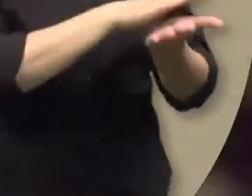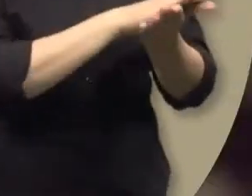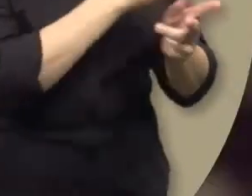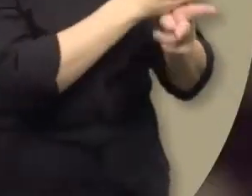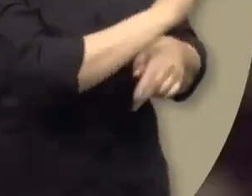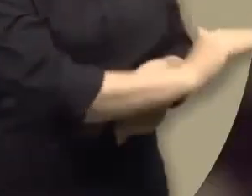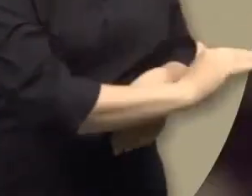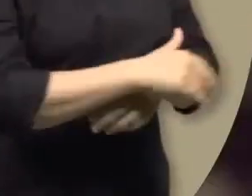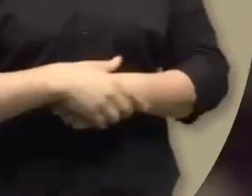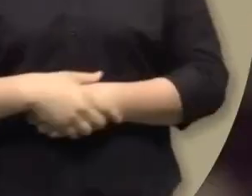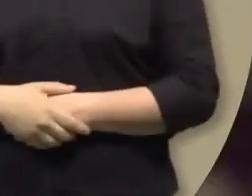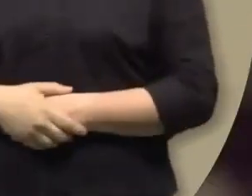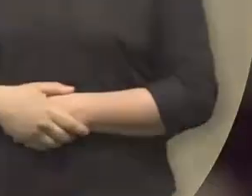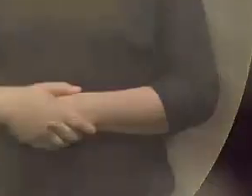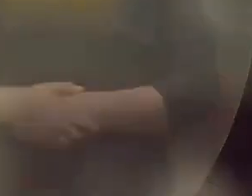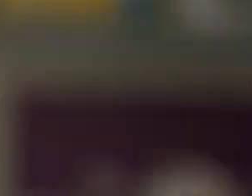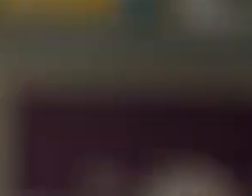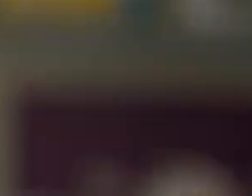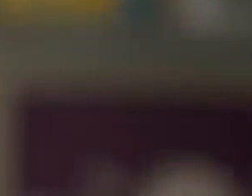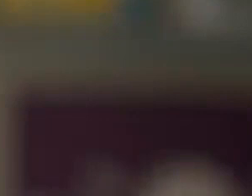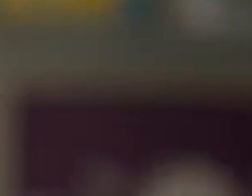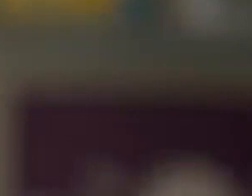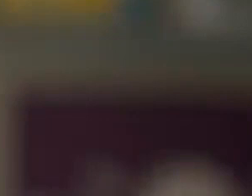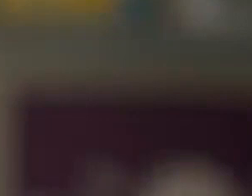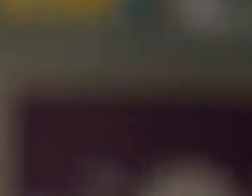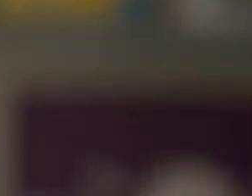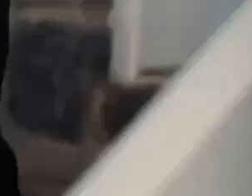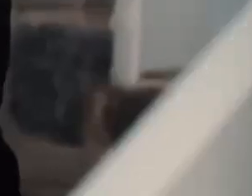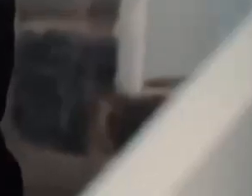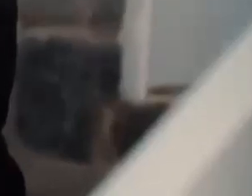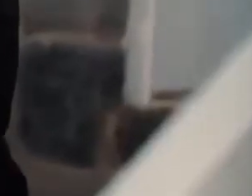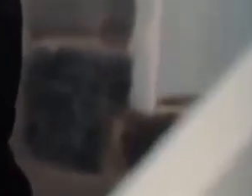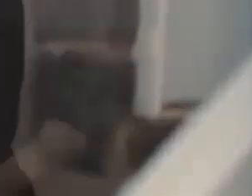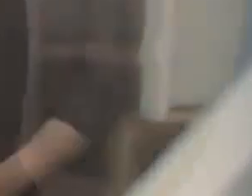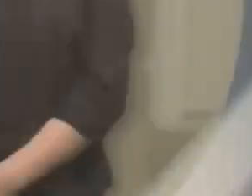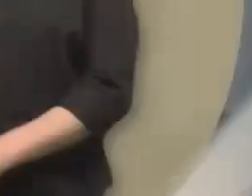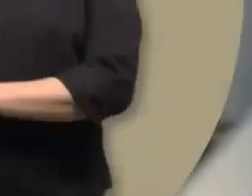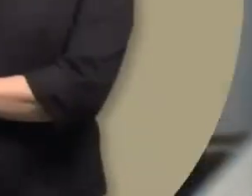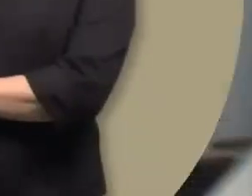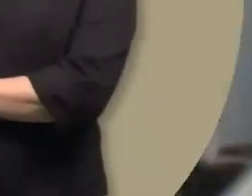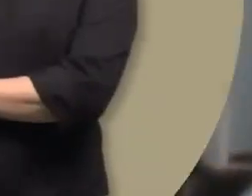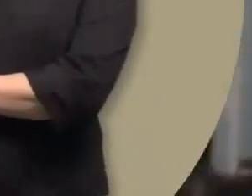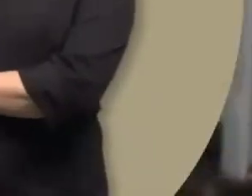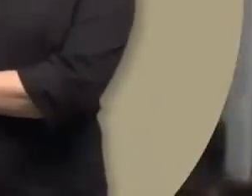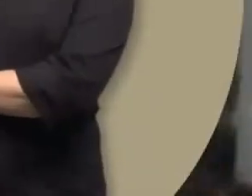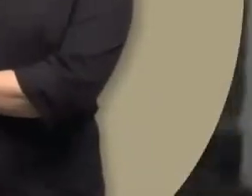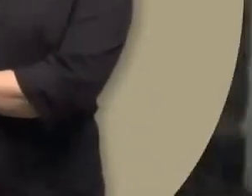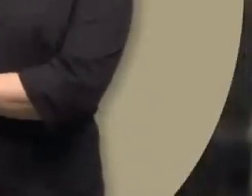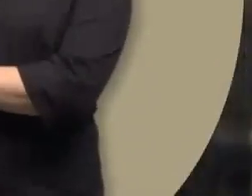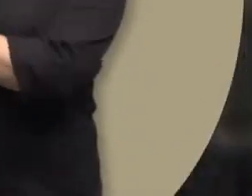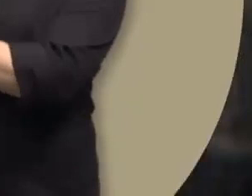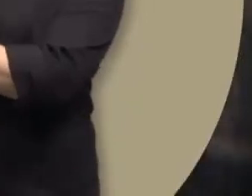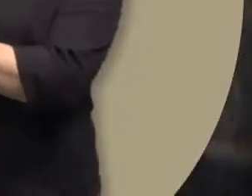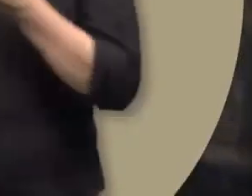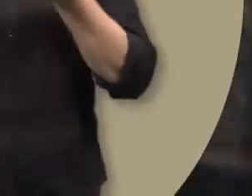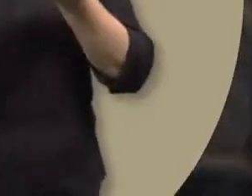child, their family, their community, at school, and with childcare. She opens a lot of doors